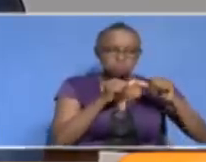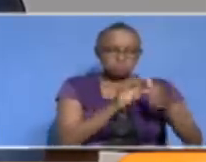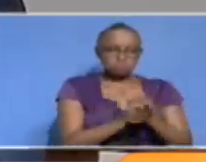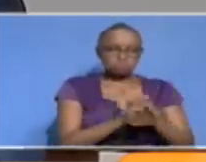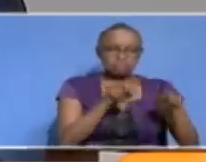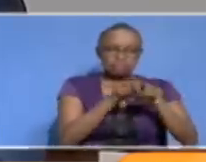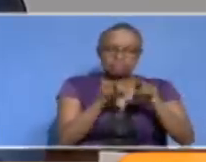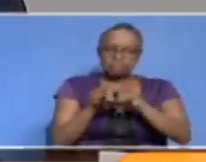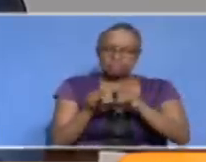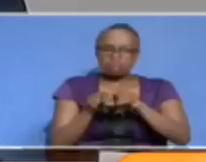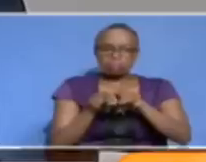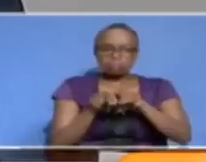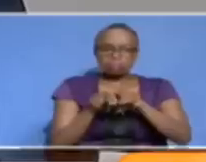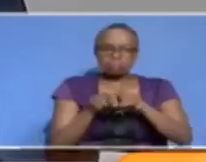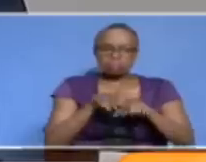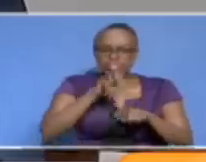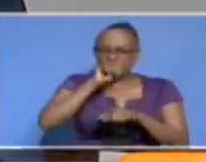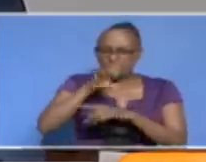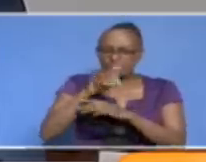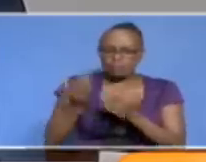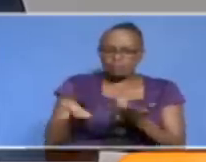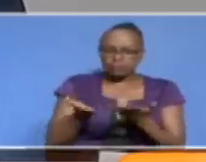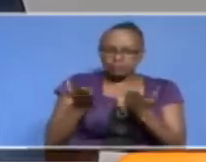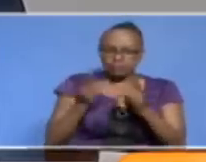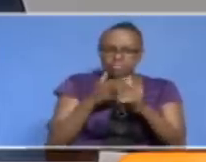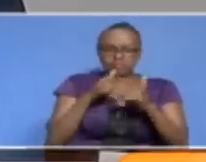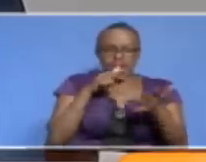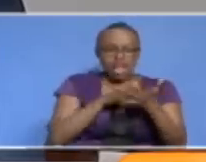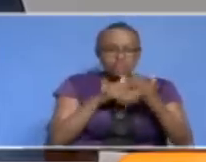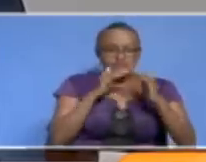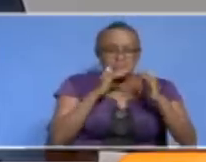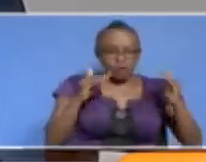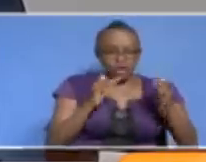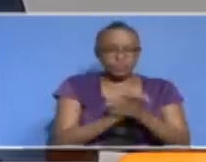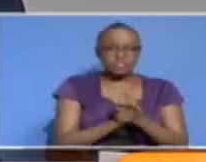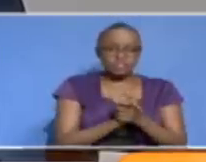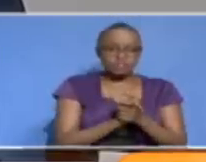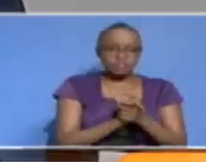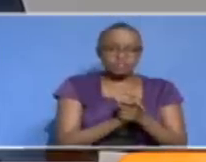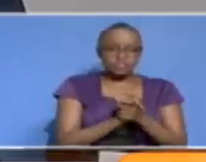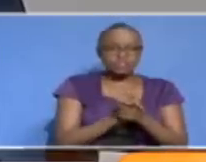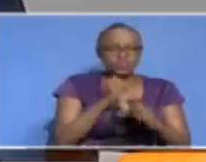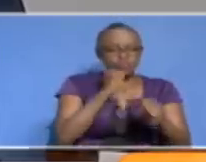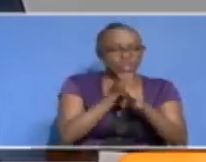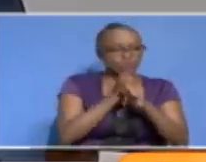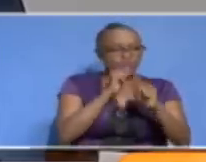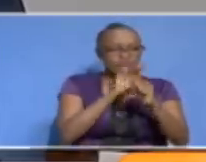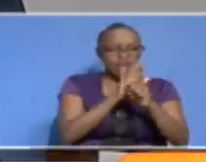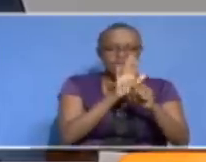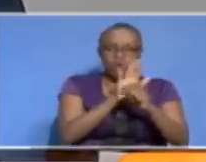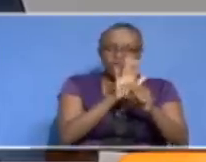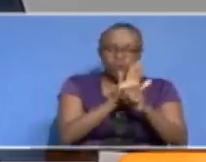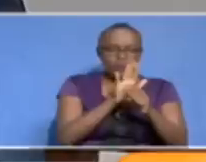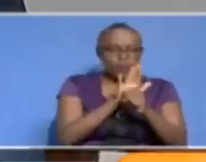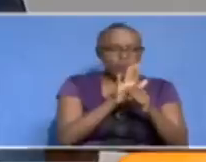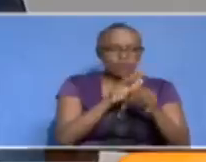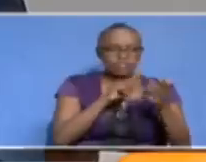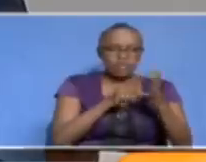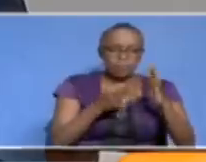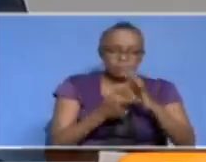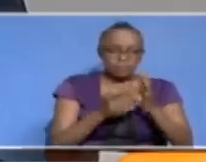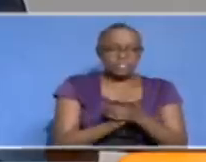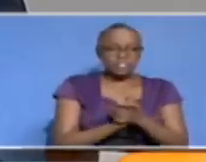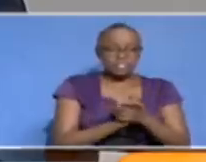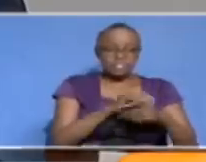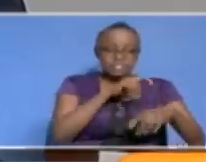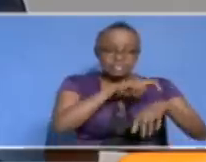doing the slum upgradings, we are doing affordable housing. We are doing so many projects.